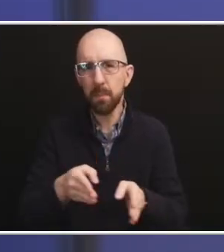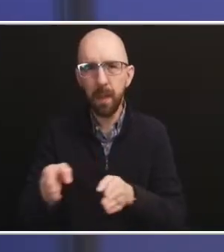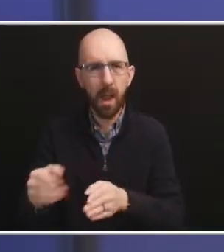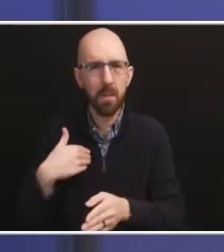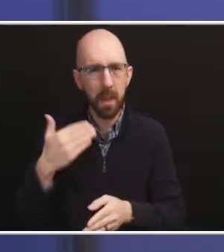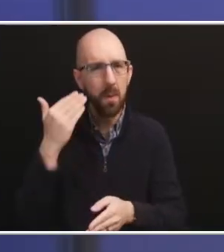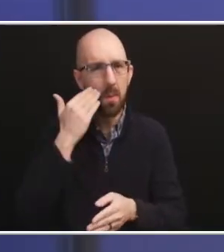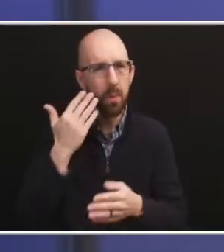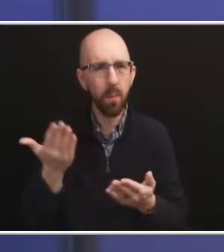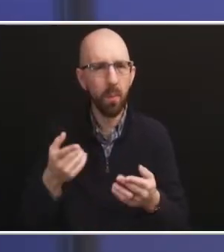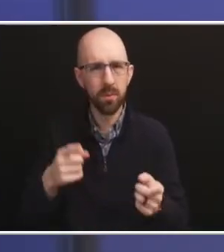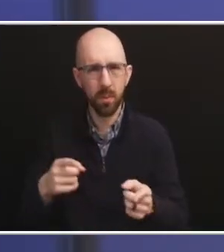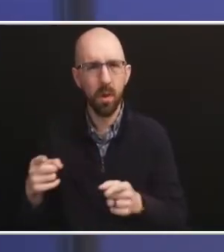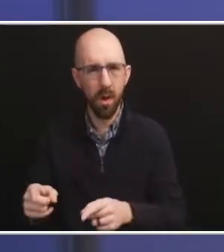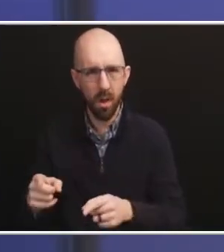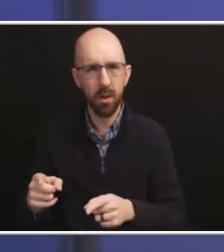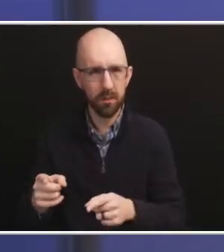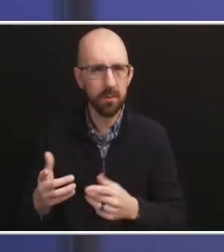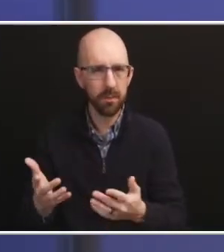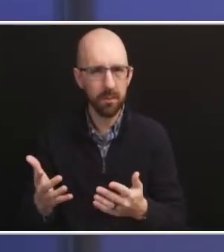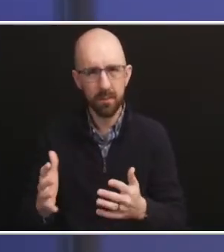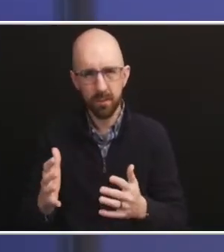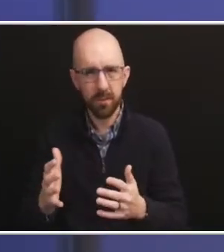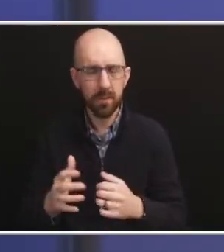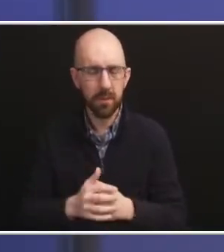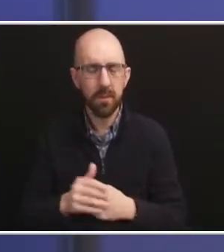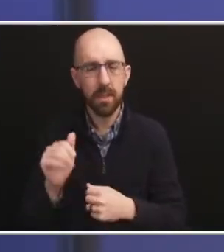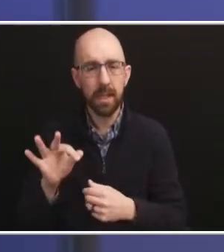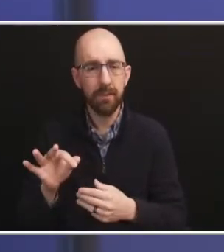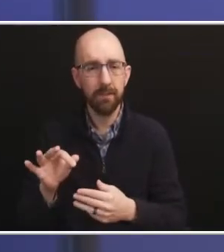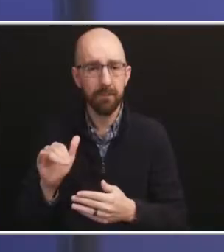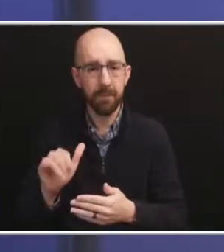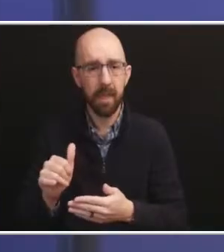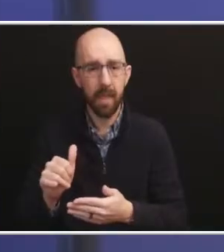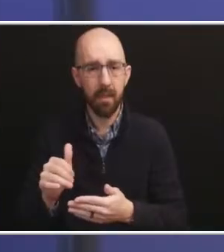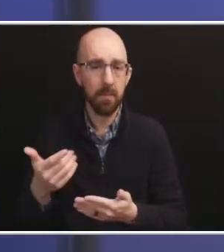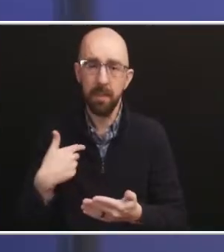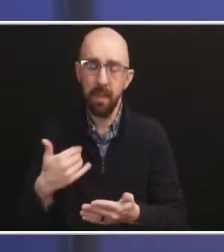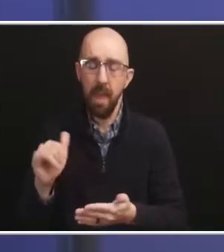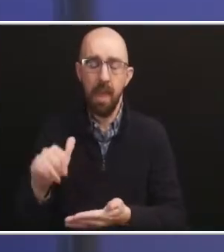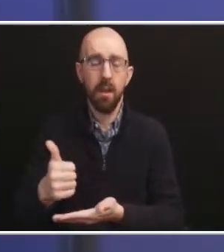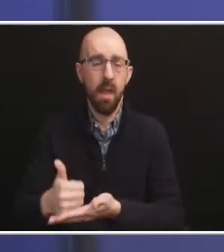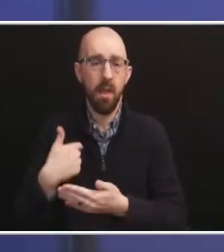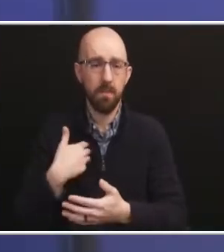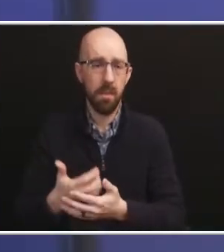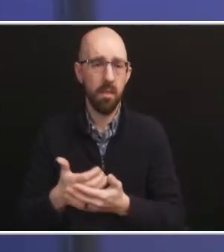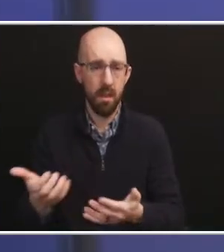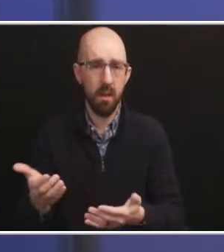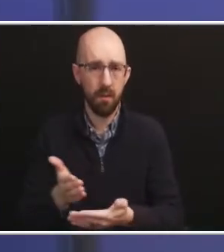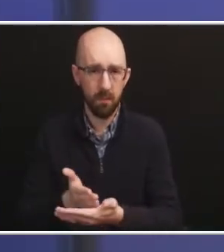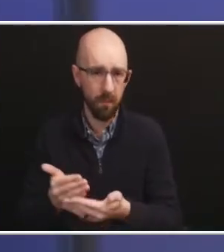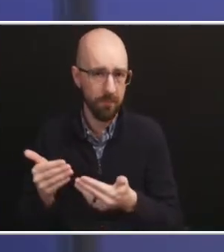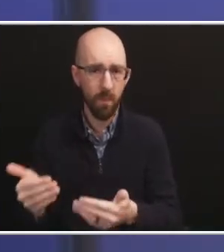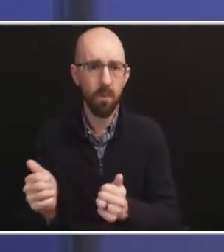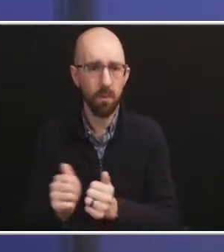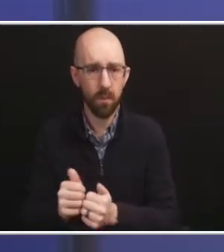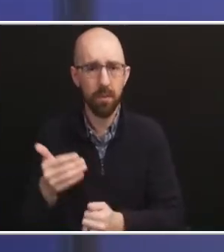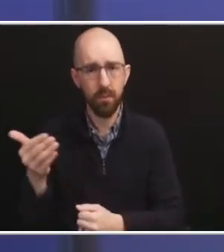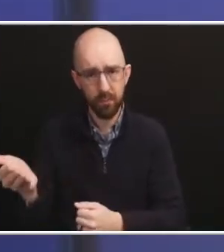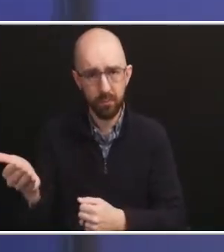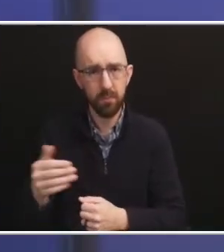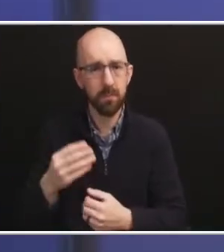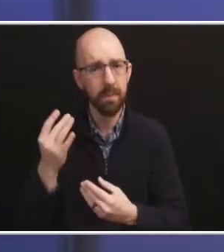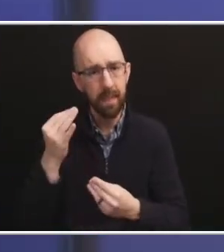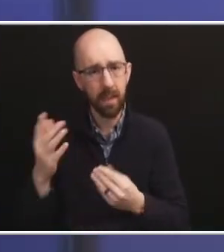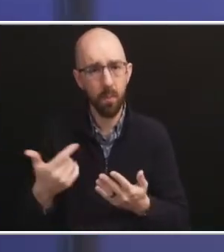on. So it helped me a lot to go forward with her and thinking about what I need to do